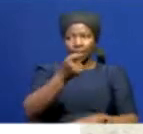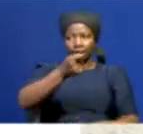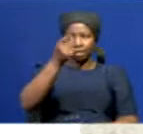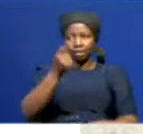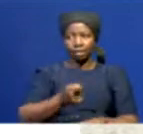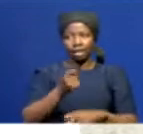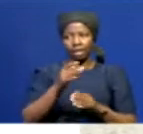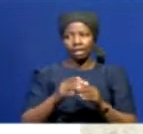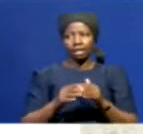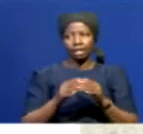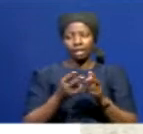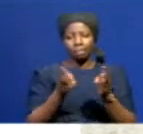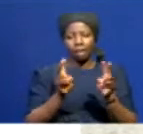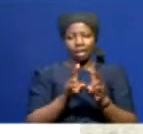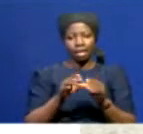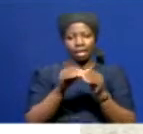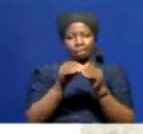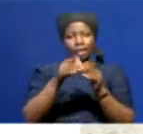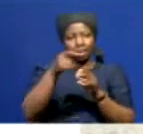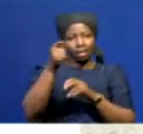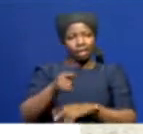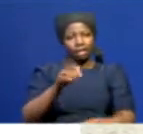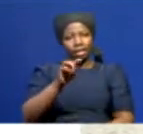by Justice David Majanja,